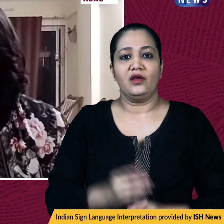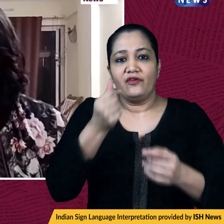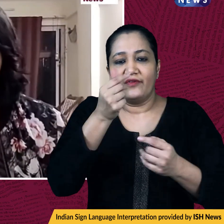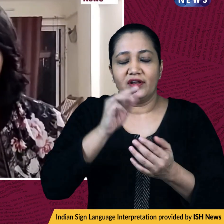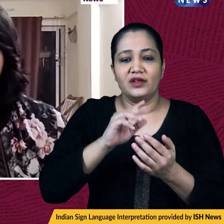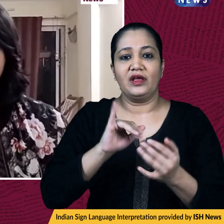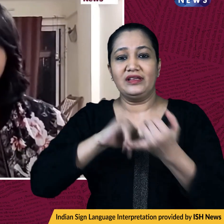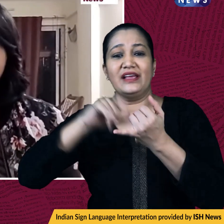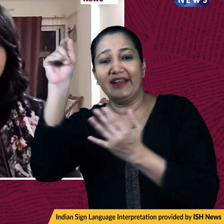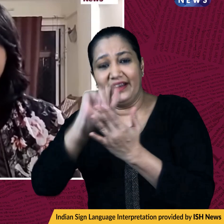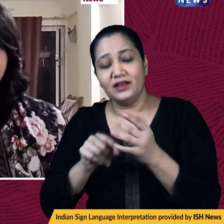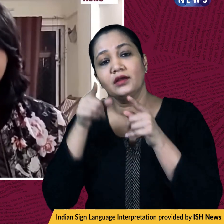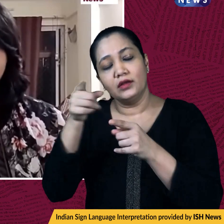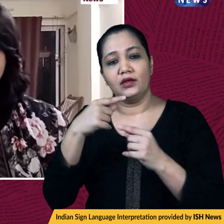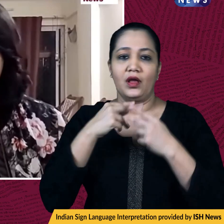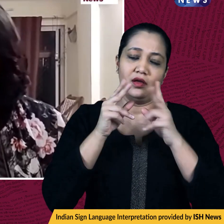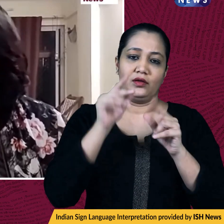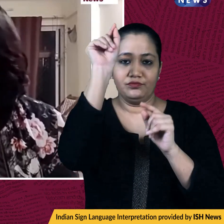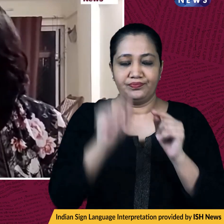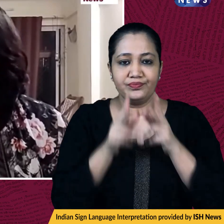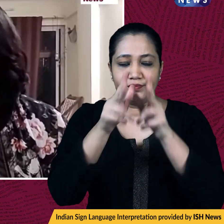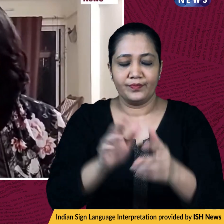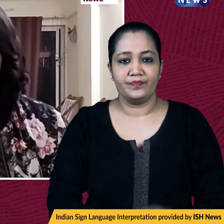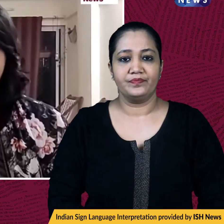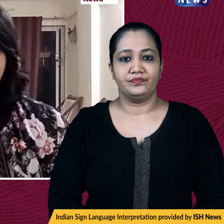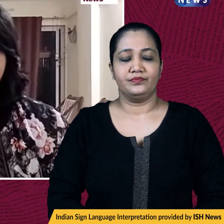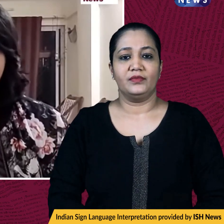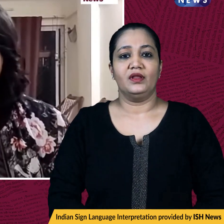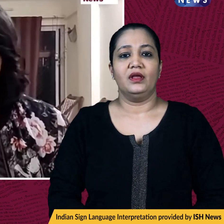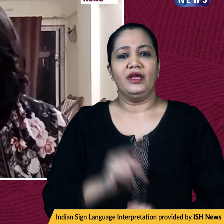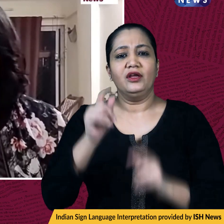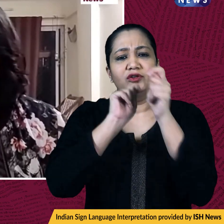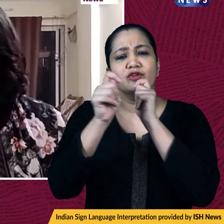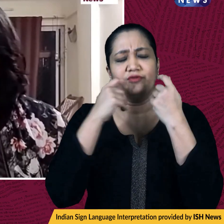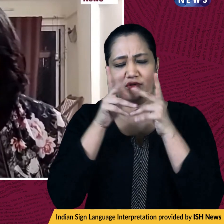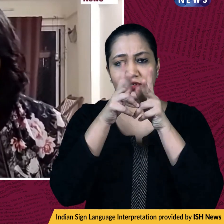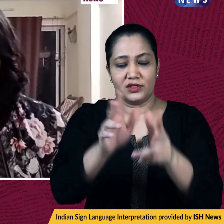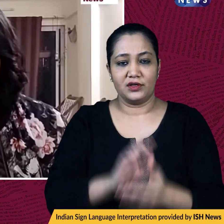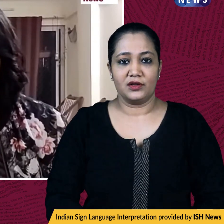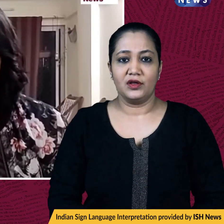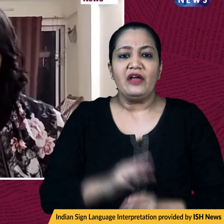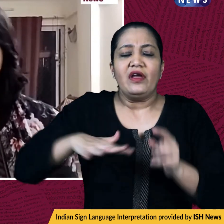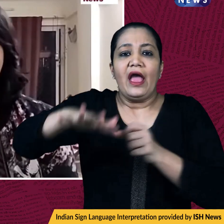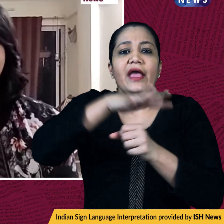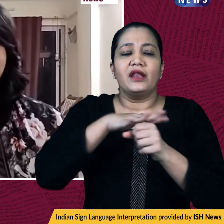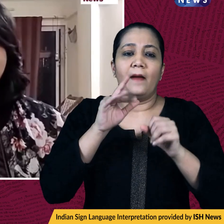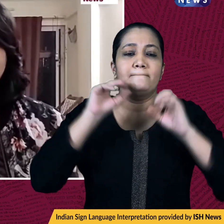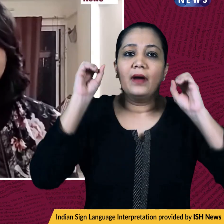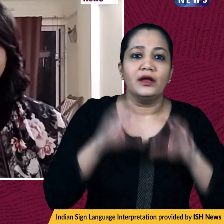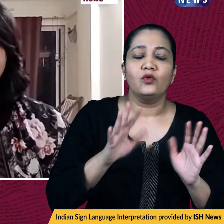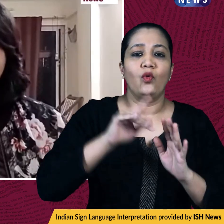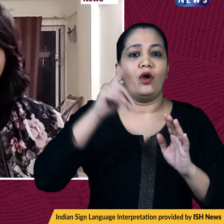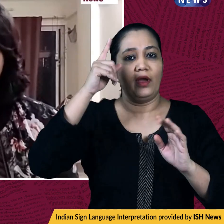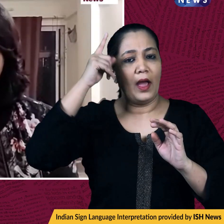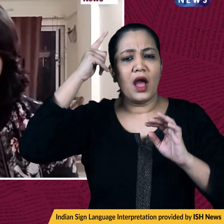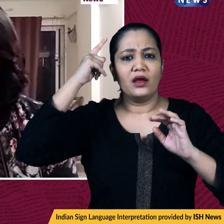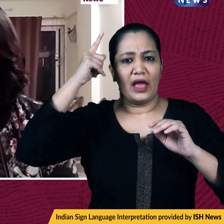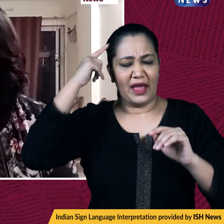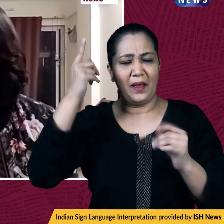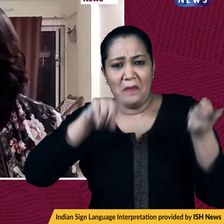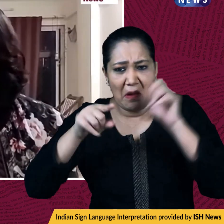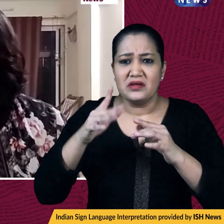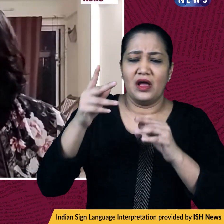become the new normal. Now, scientists have analyzed sea surface temperatures of the last 150 years, which has risen